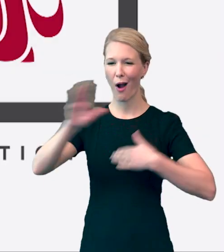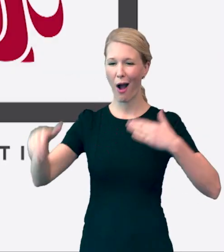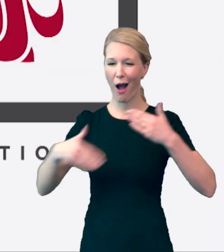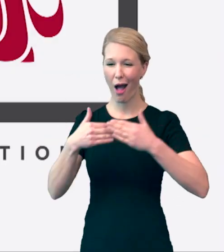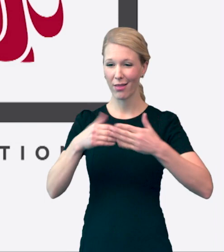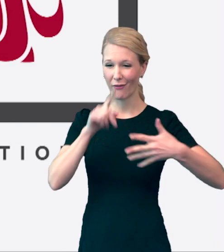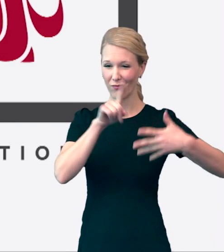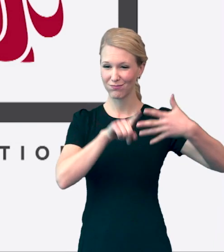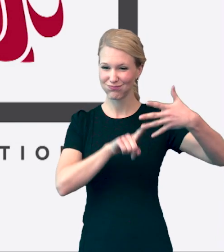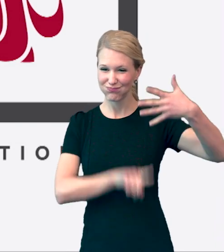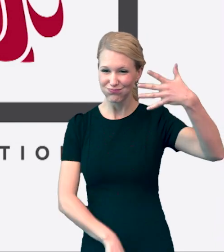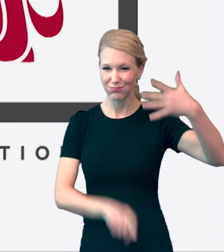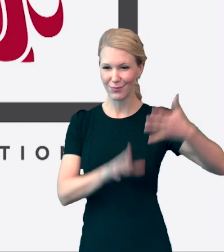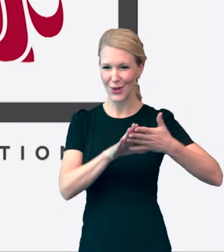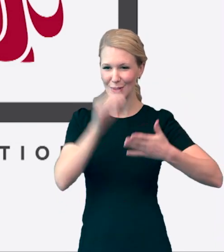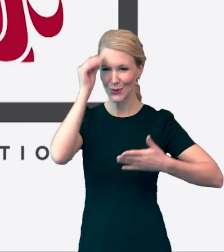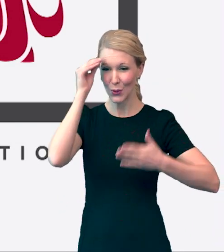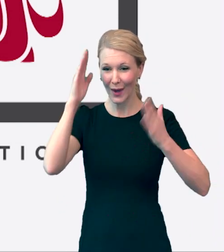alums.